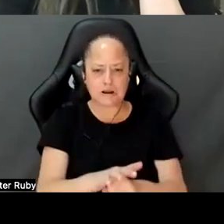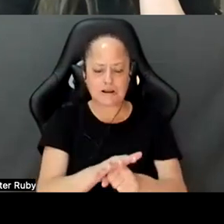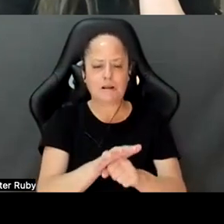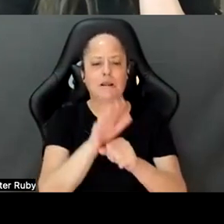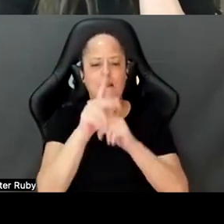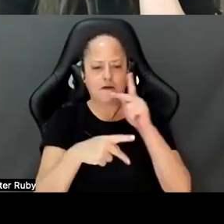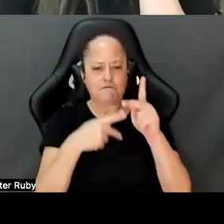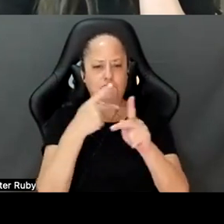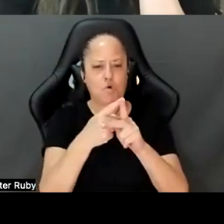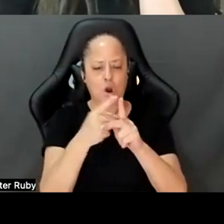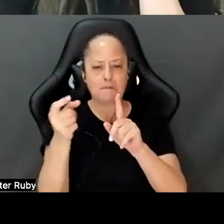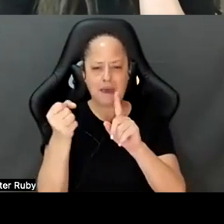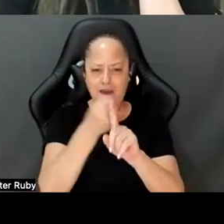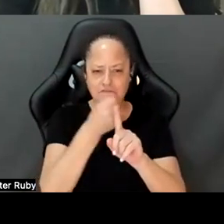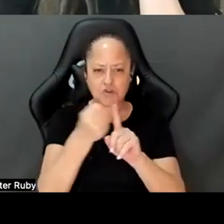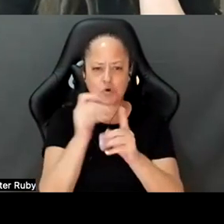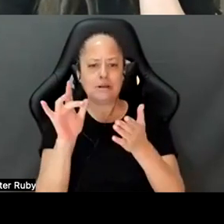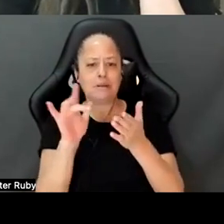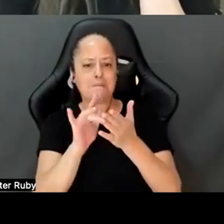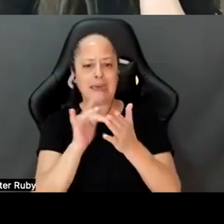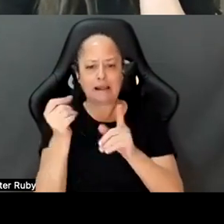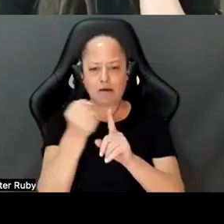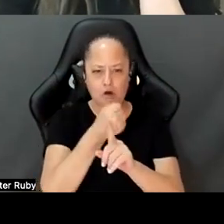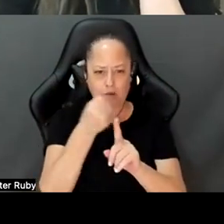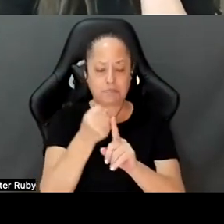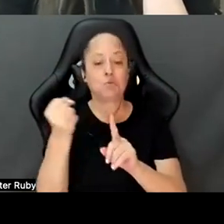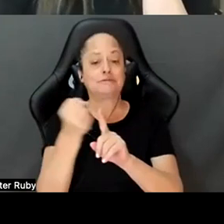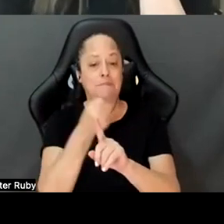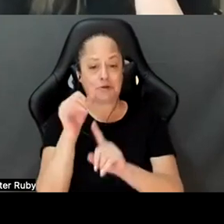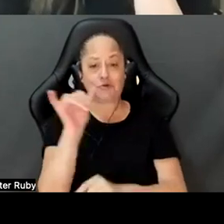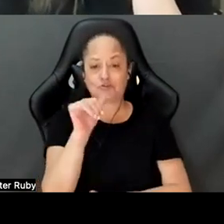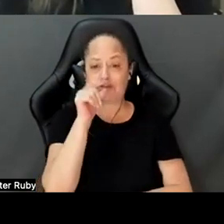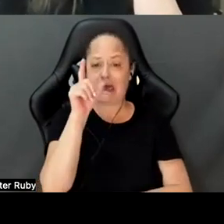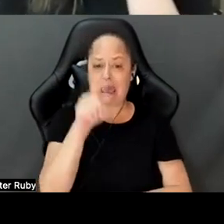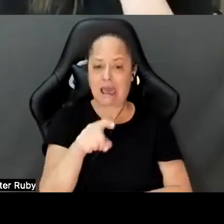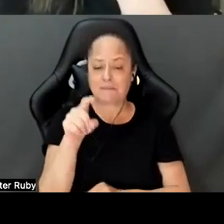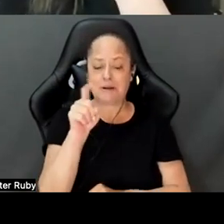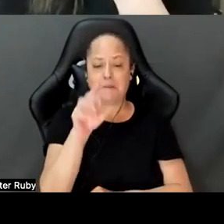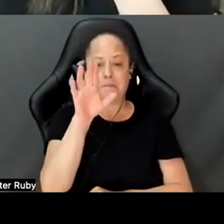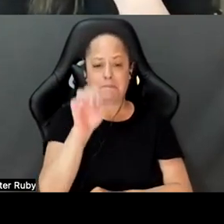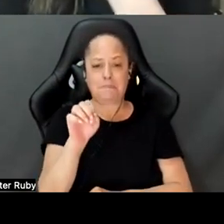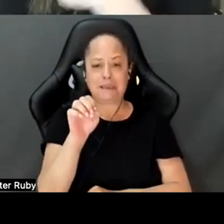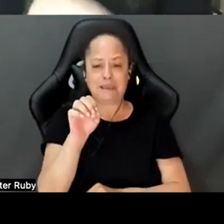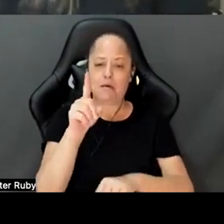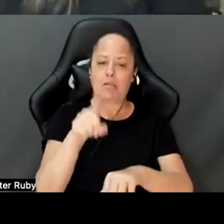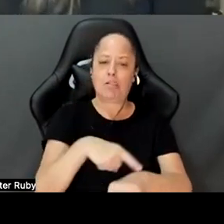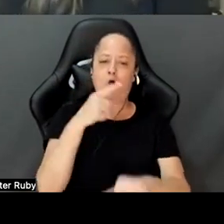abuse, and medical abuse is abuse as well. It doesn't have to necessarily be like this